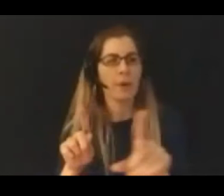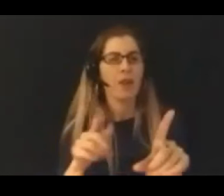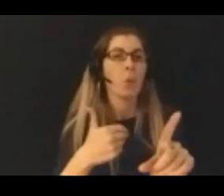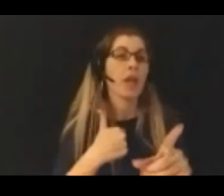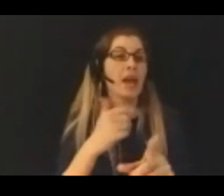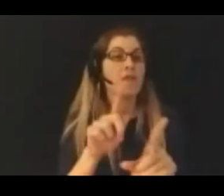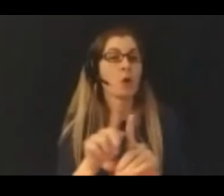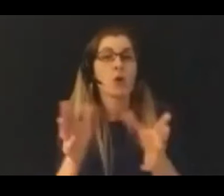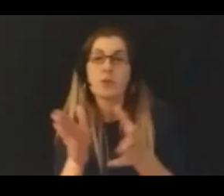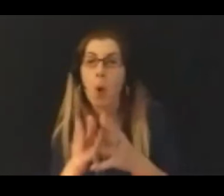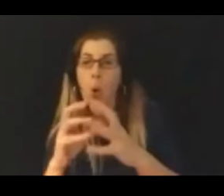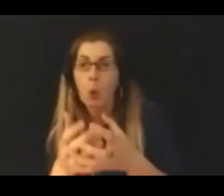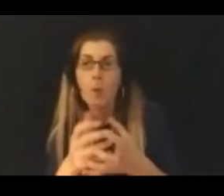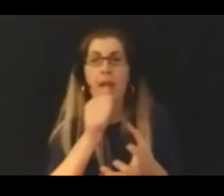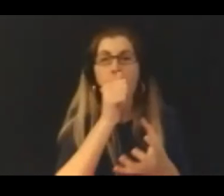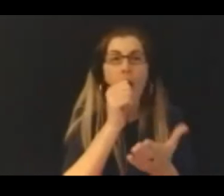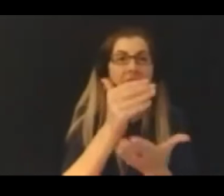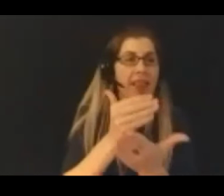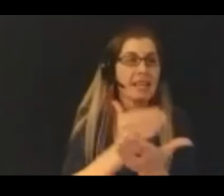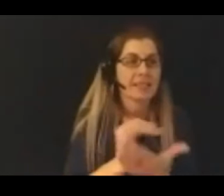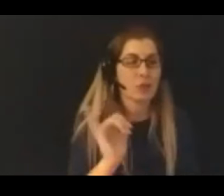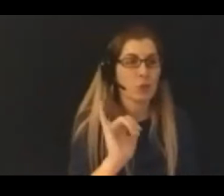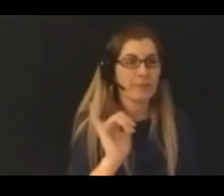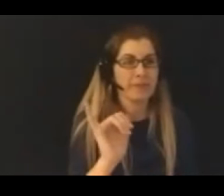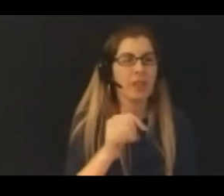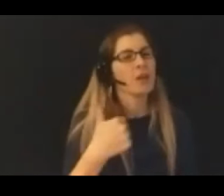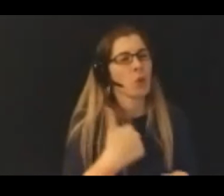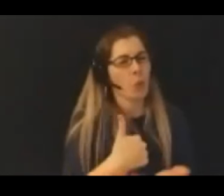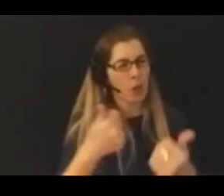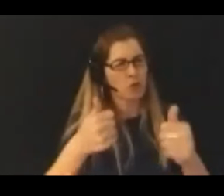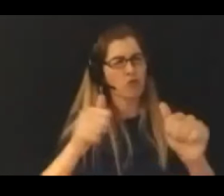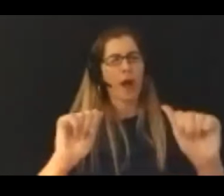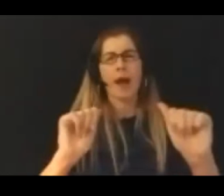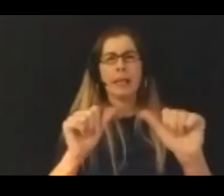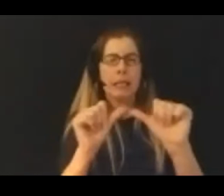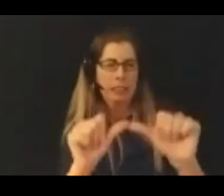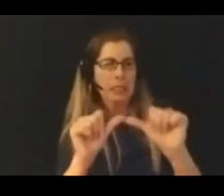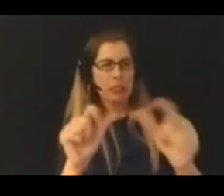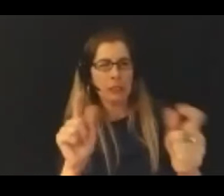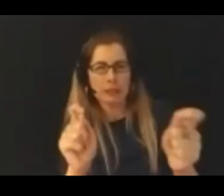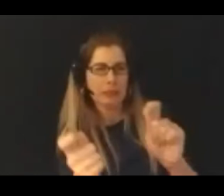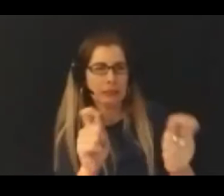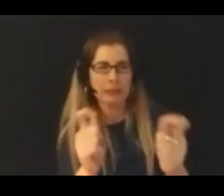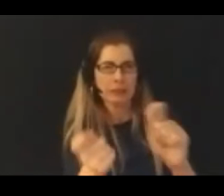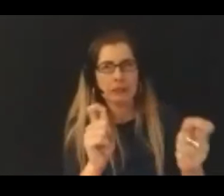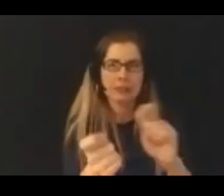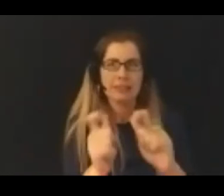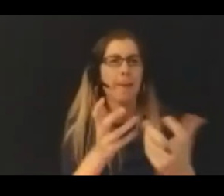private lessons in the studio masked up. So we're trying to, kind of continuing to adapt to this changing